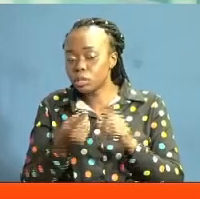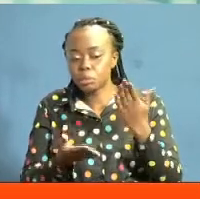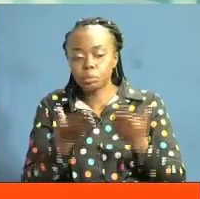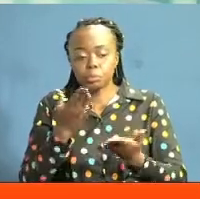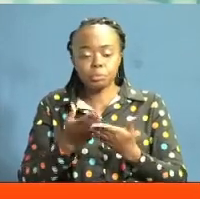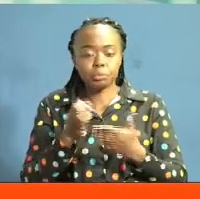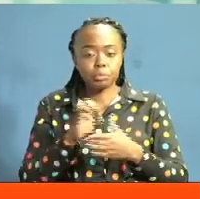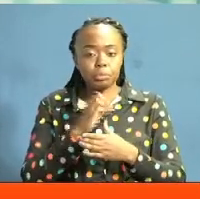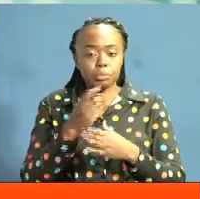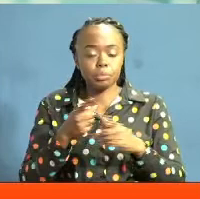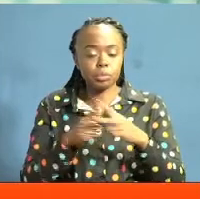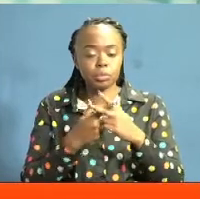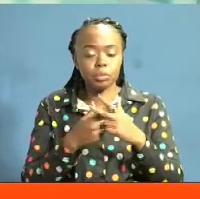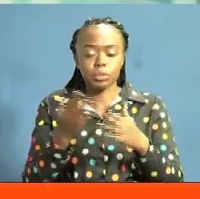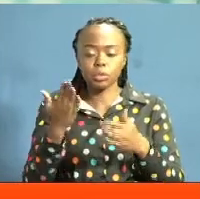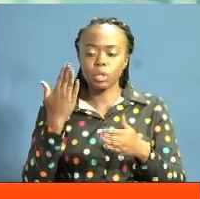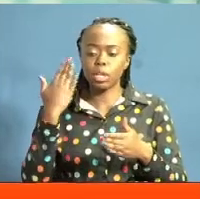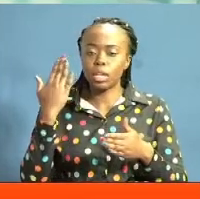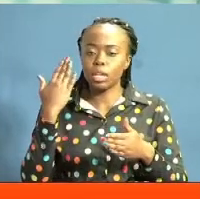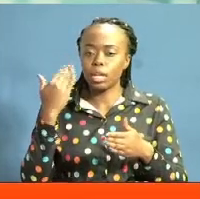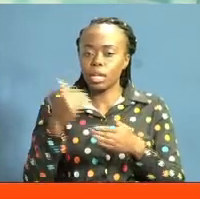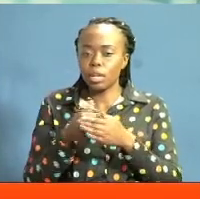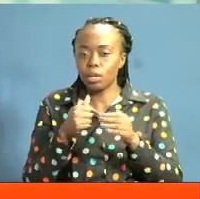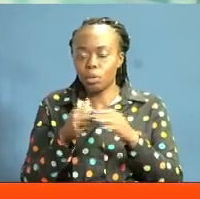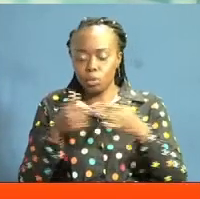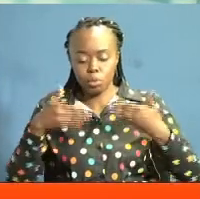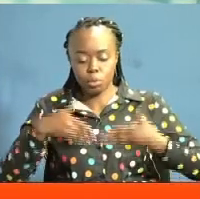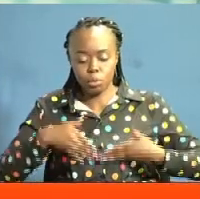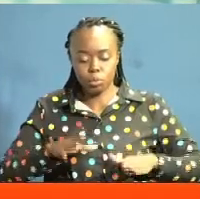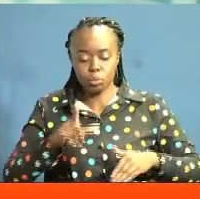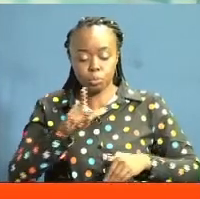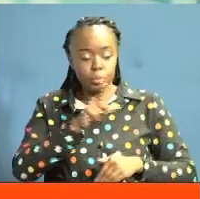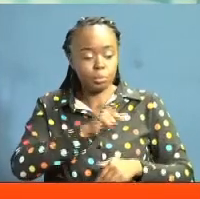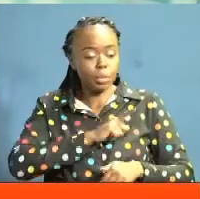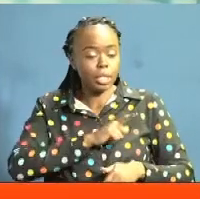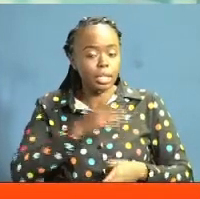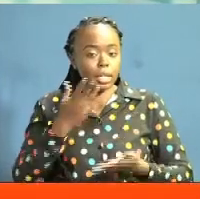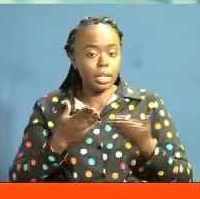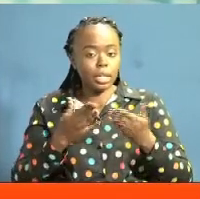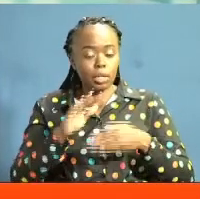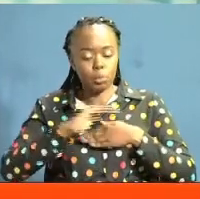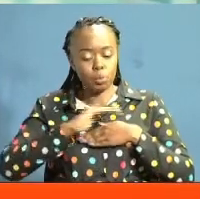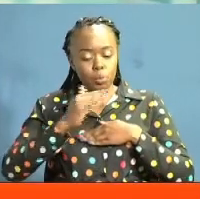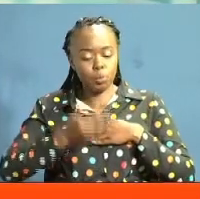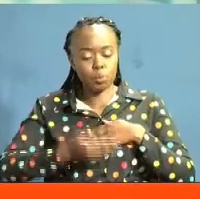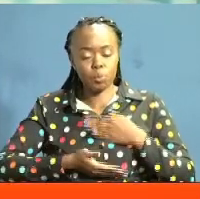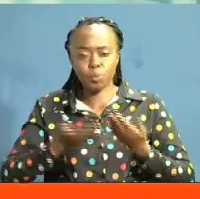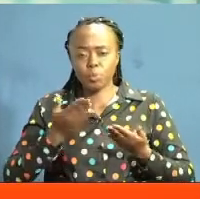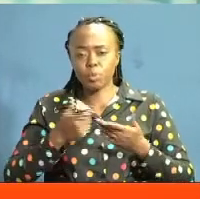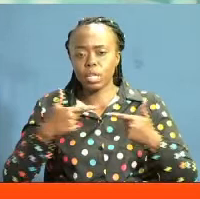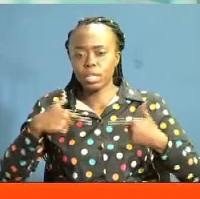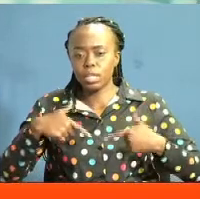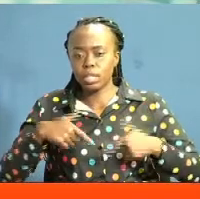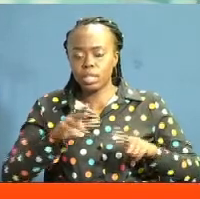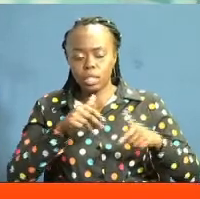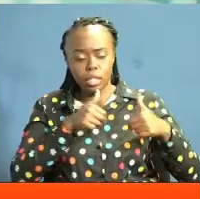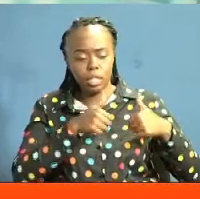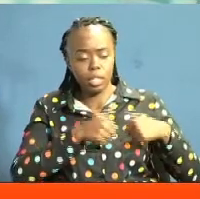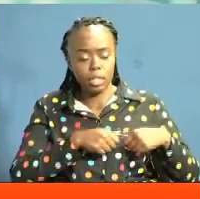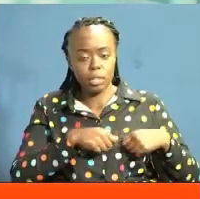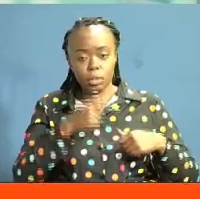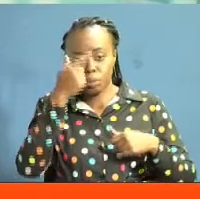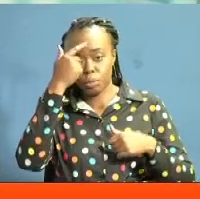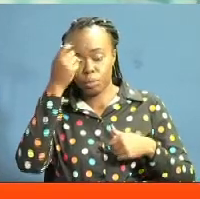even start way before somebody is born. Mm. A lady may conceive and they don't like the baby because of